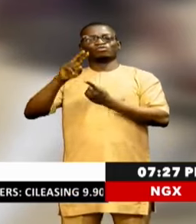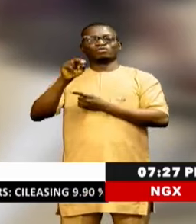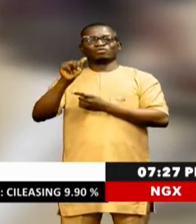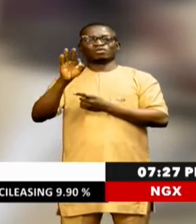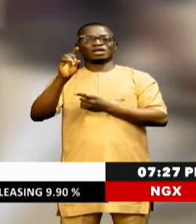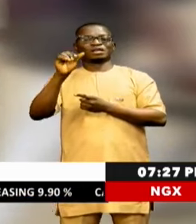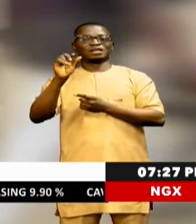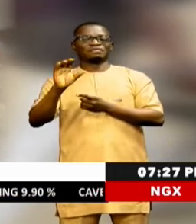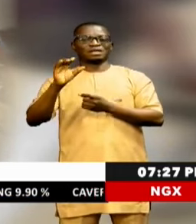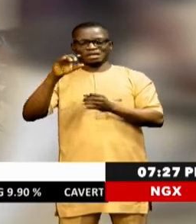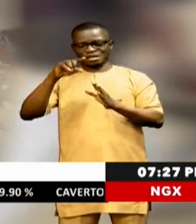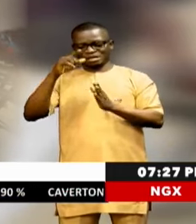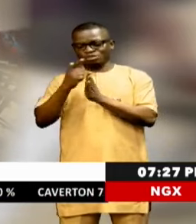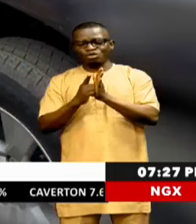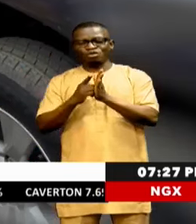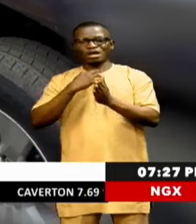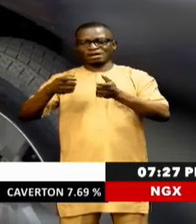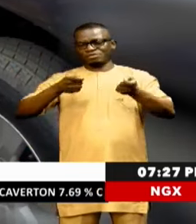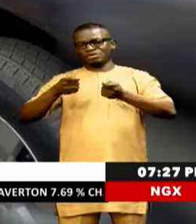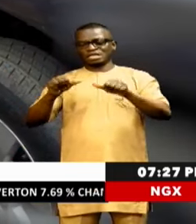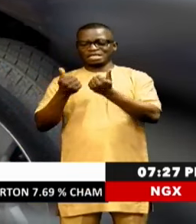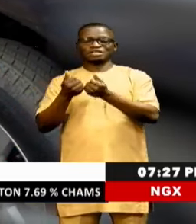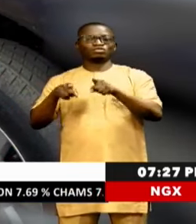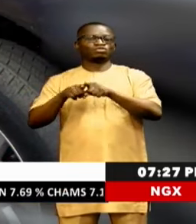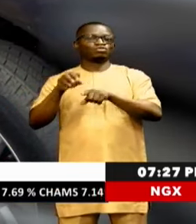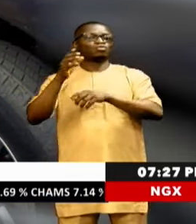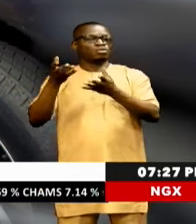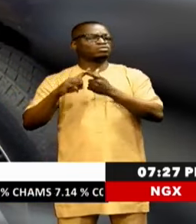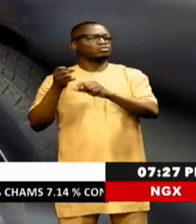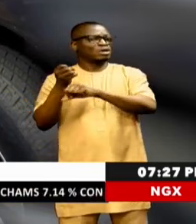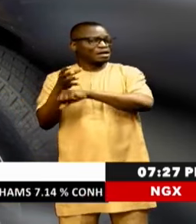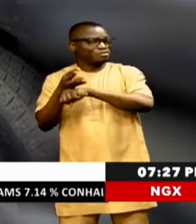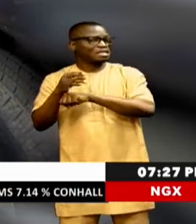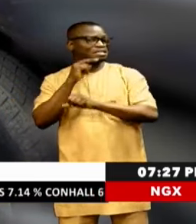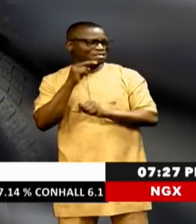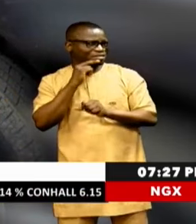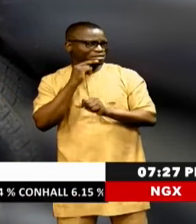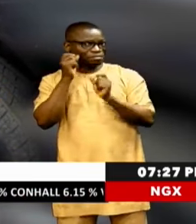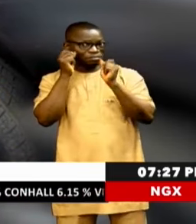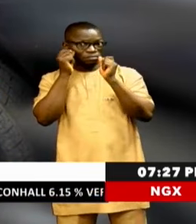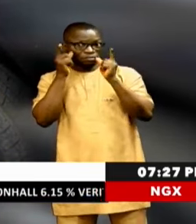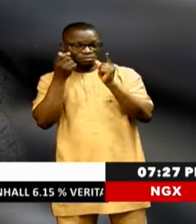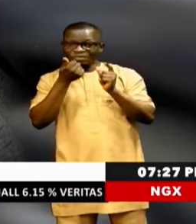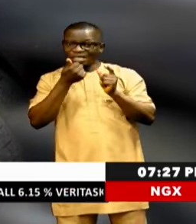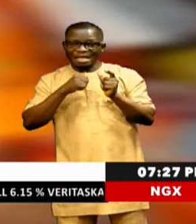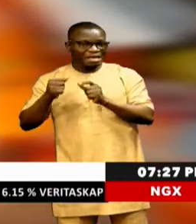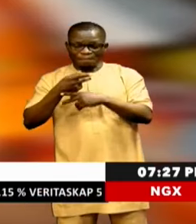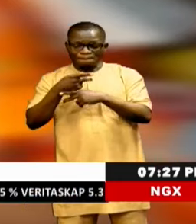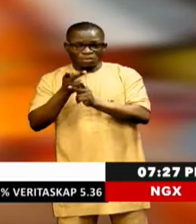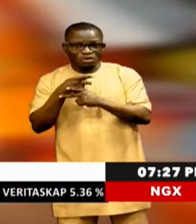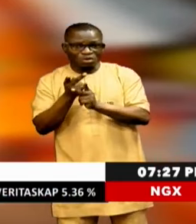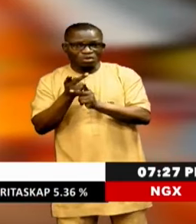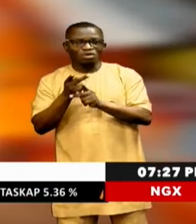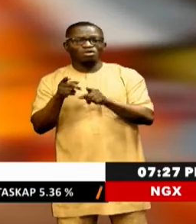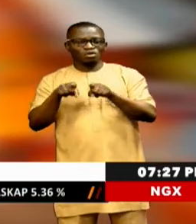laws and regulations. The agency also wants to advise Nigerians to be watchful of any suspicious product and